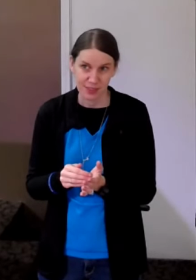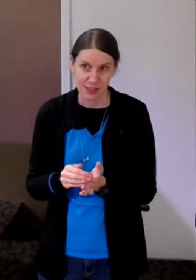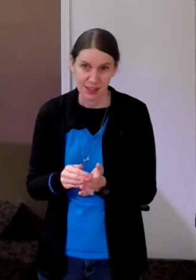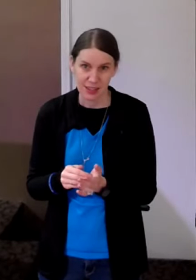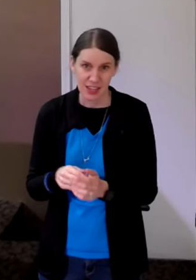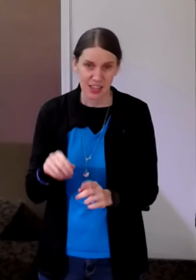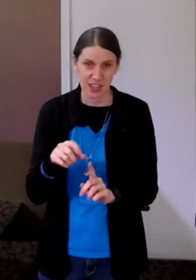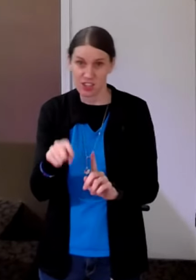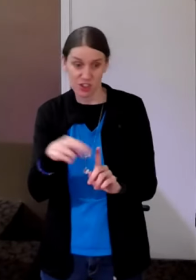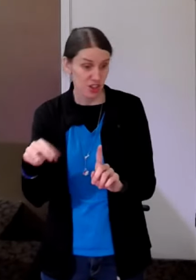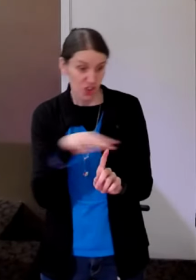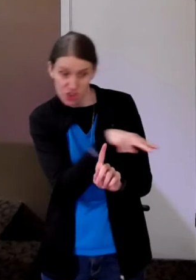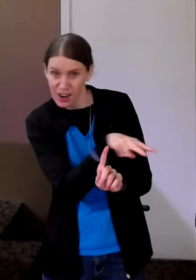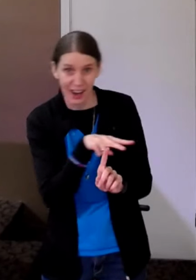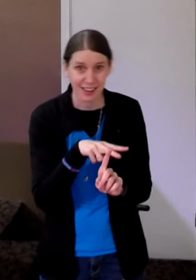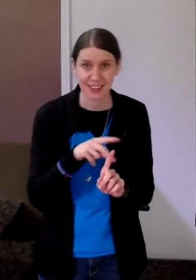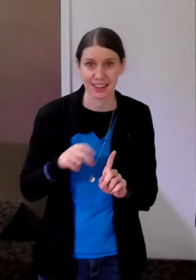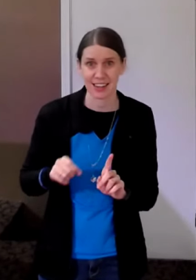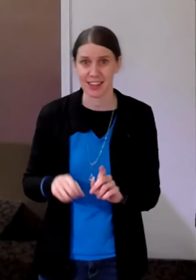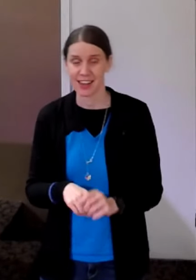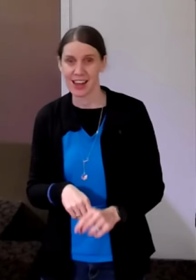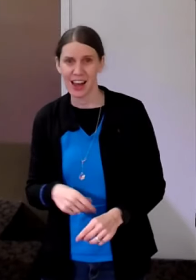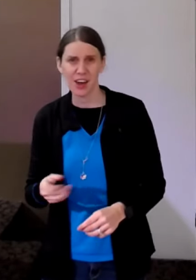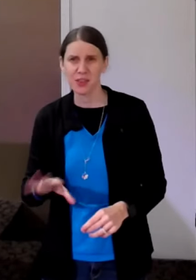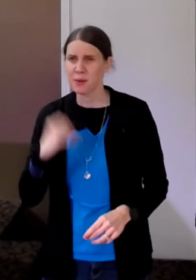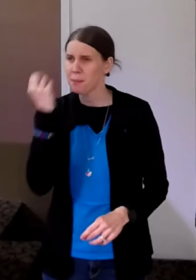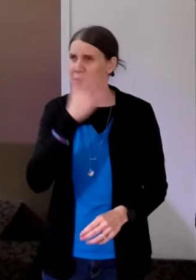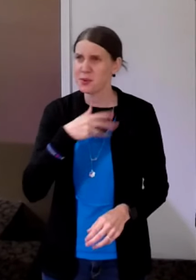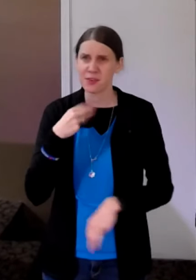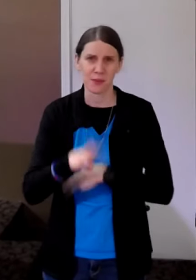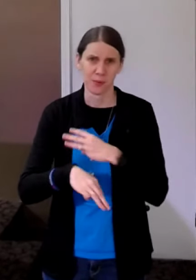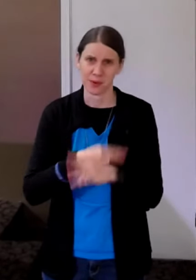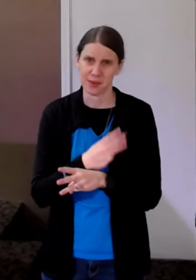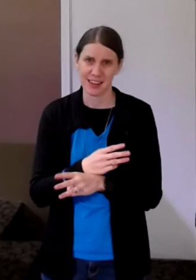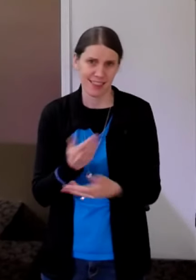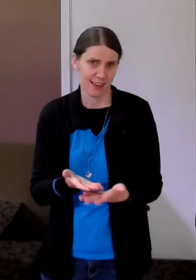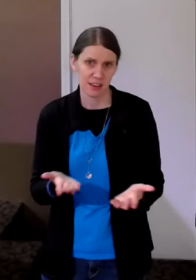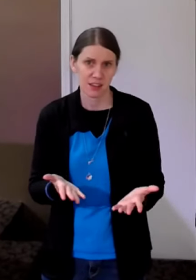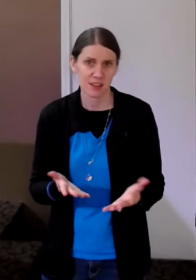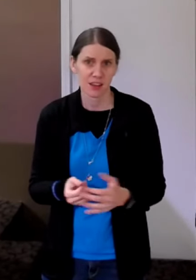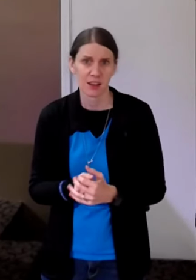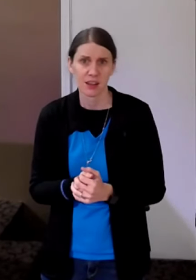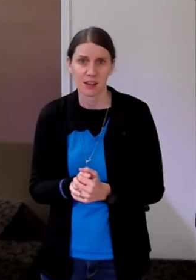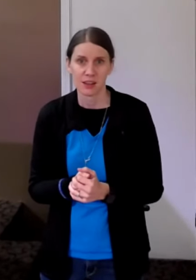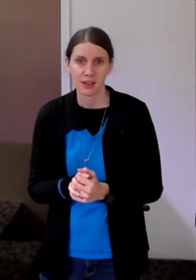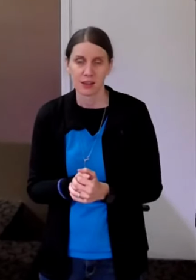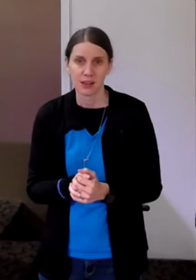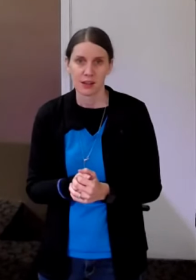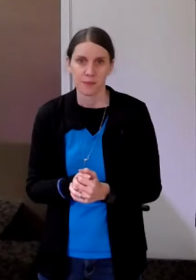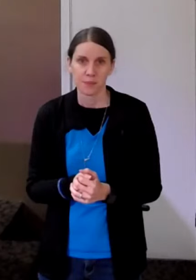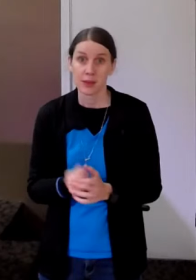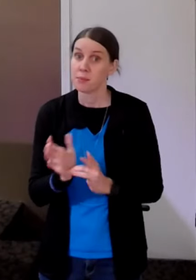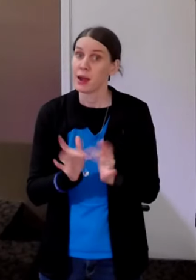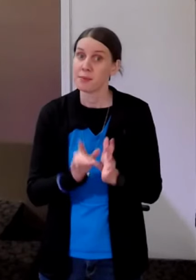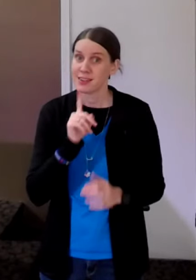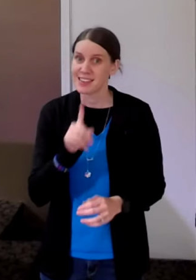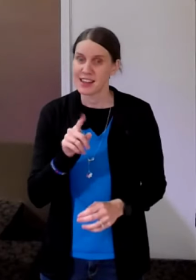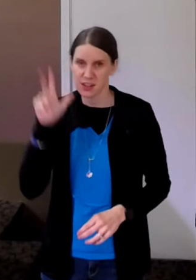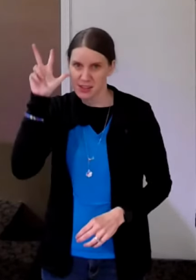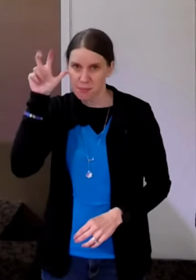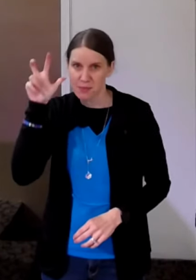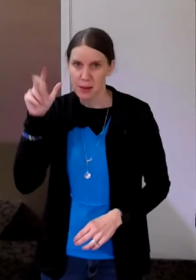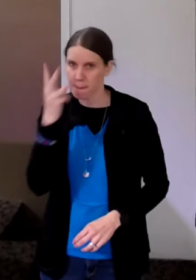distracted, blinded, if you will, by the glitz and the glamour of the world. And in addition to that, the Bible says that